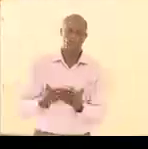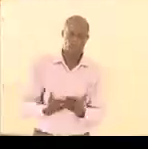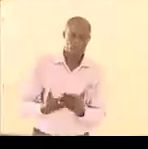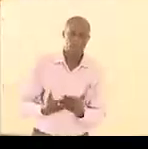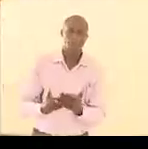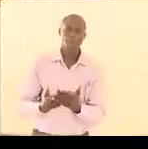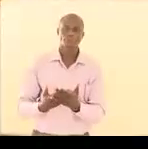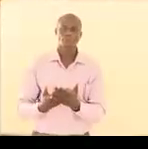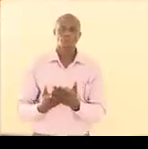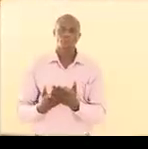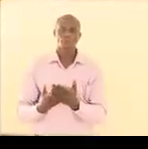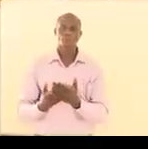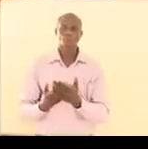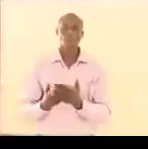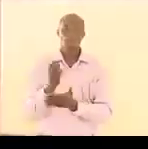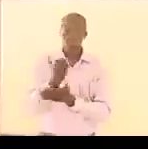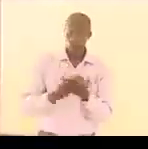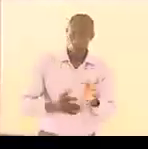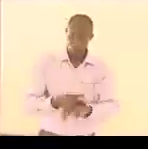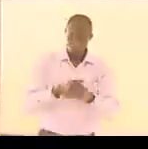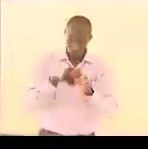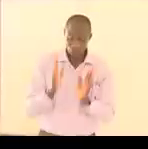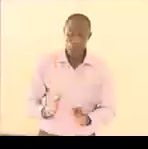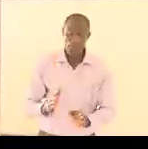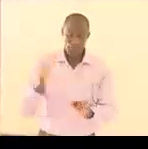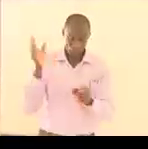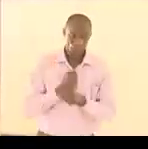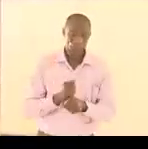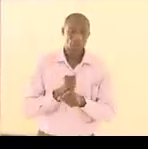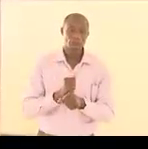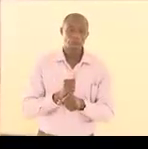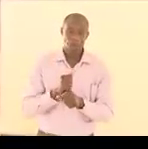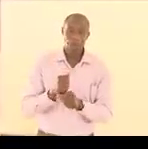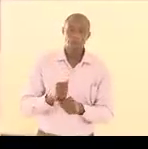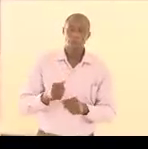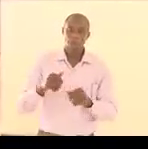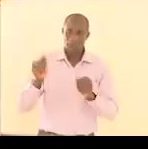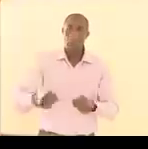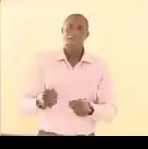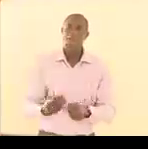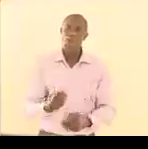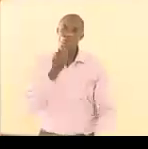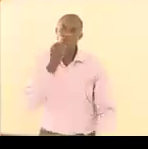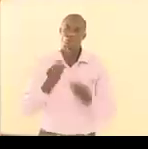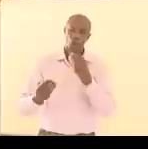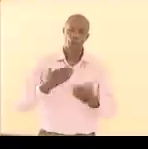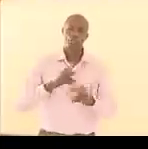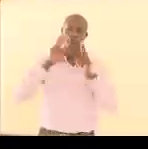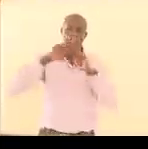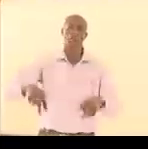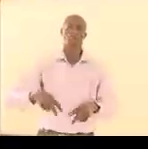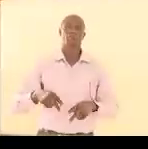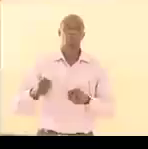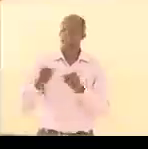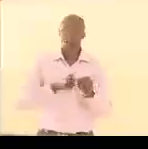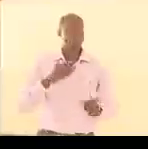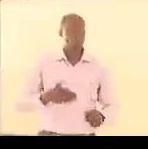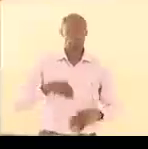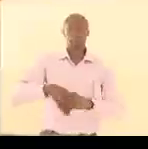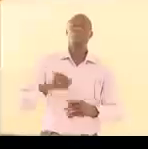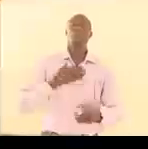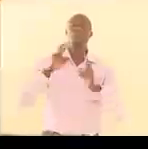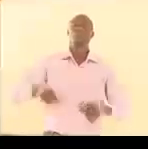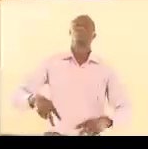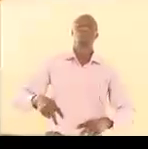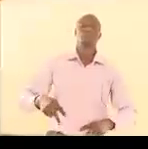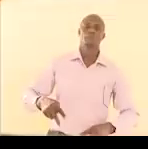of money. I mean, the amount of money some footballers are earning can feed my village. Right? Everybody